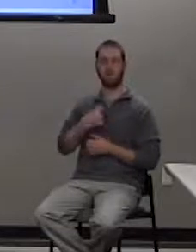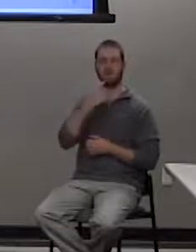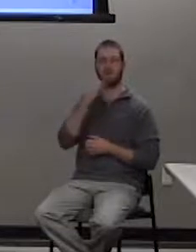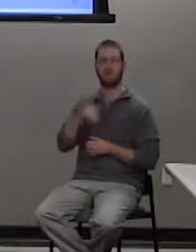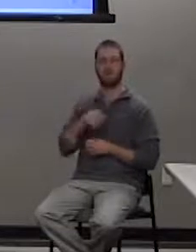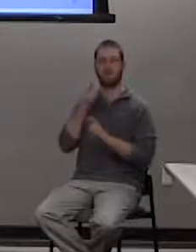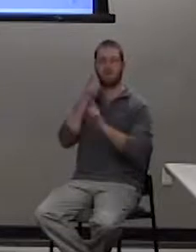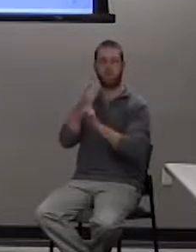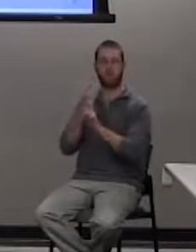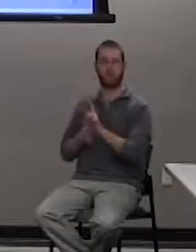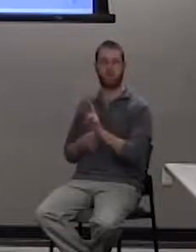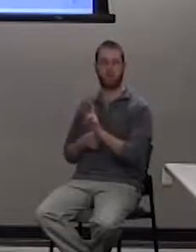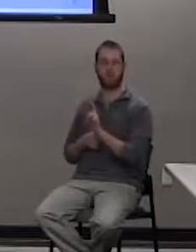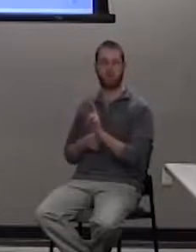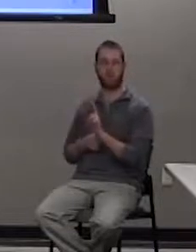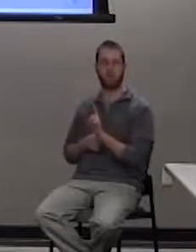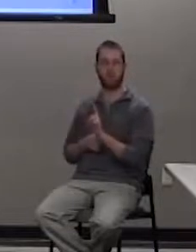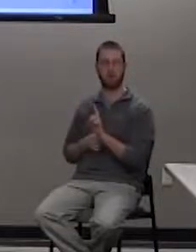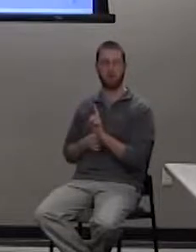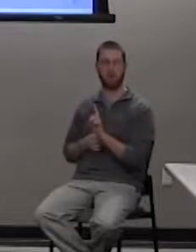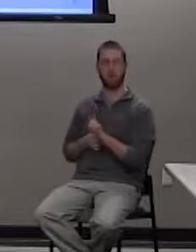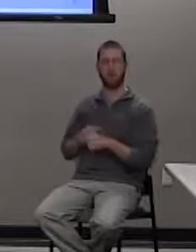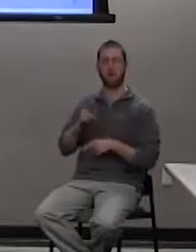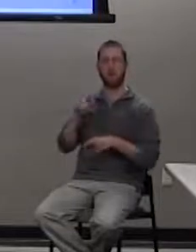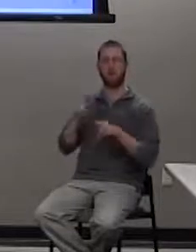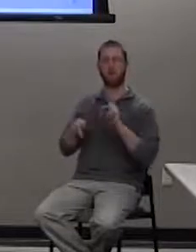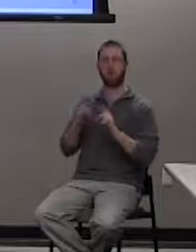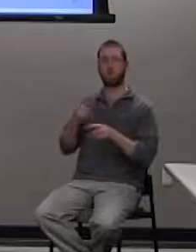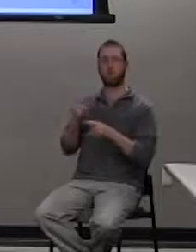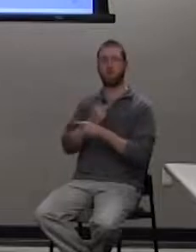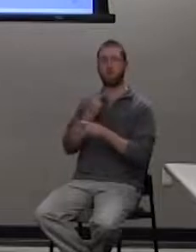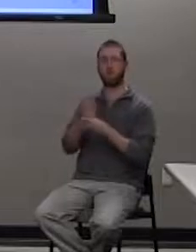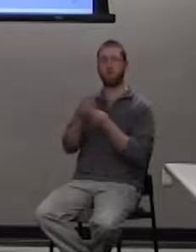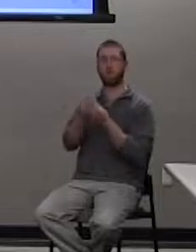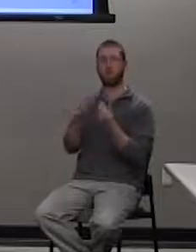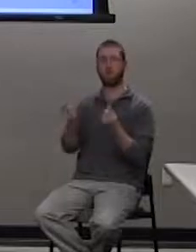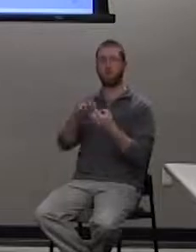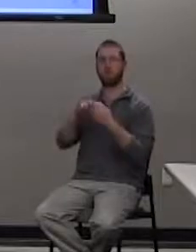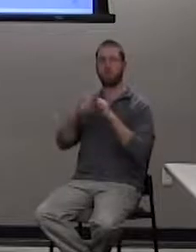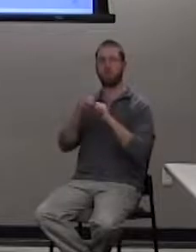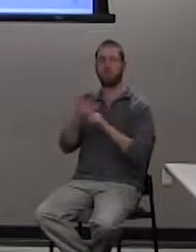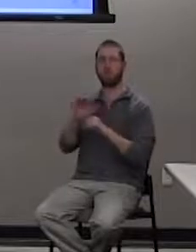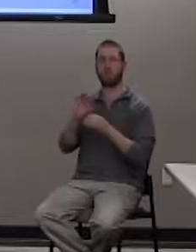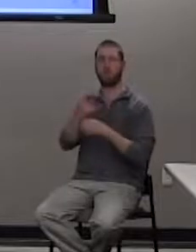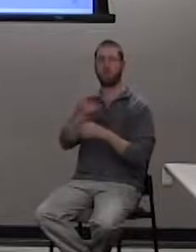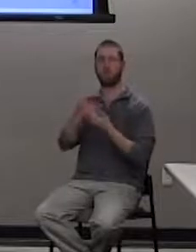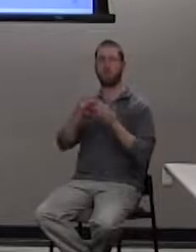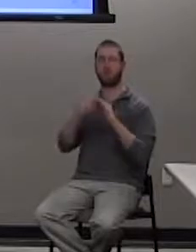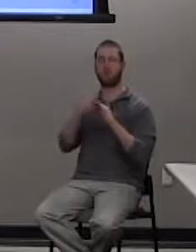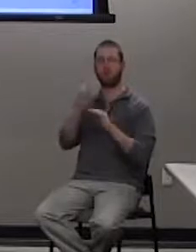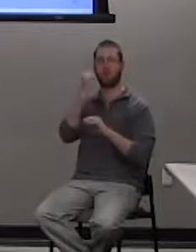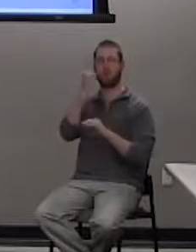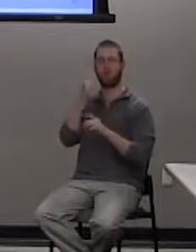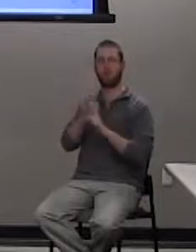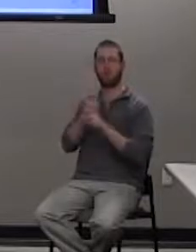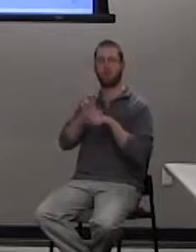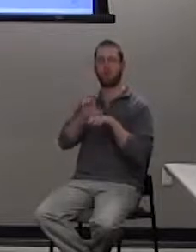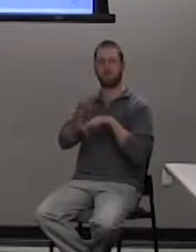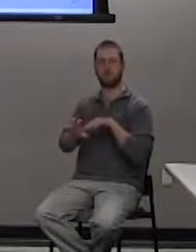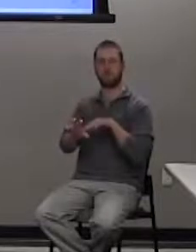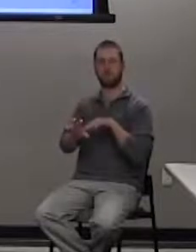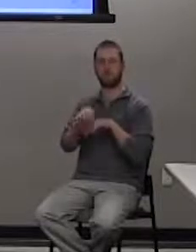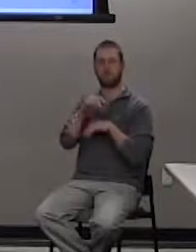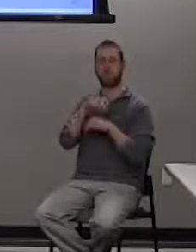that for point. People will figure out solutions to the problem in their community a lot more when they're invested in it